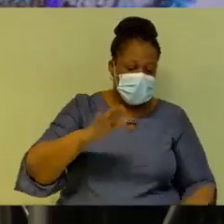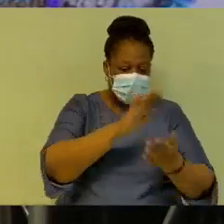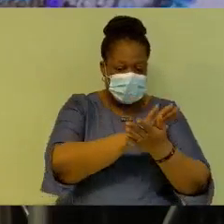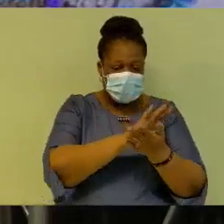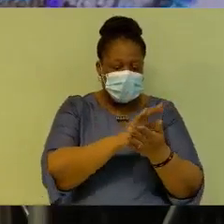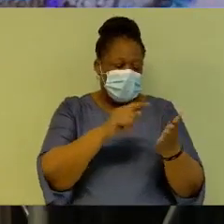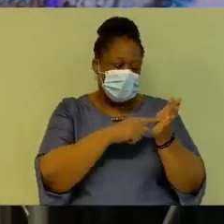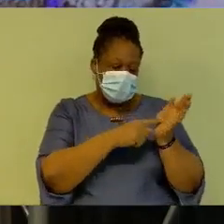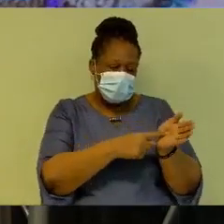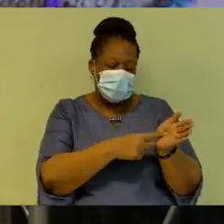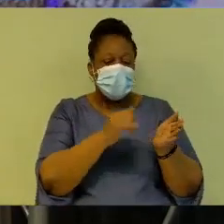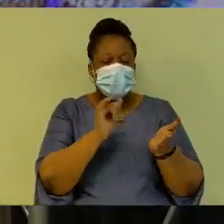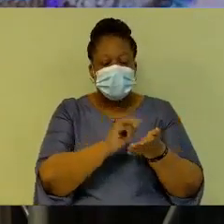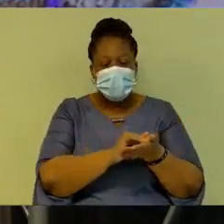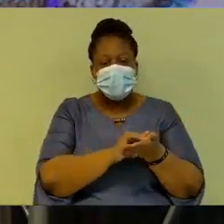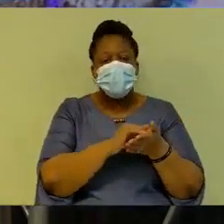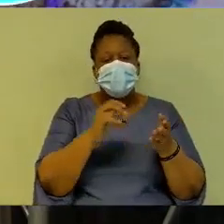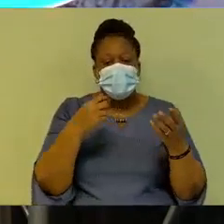tests.